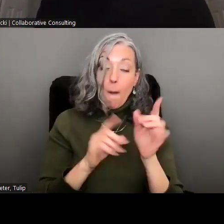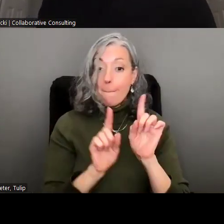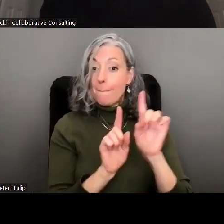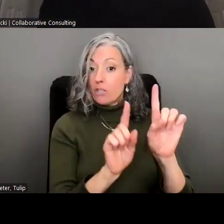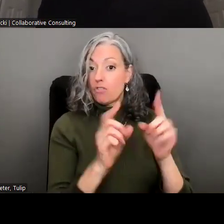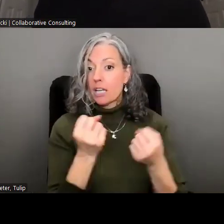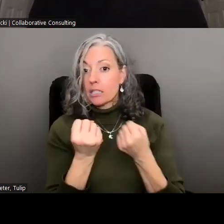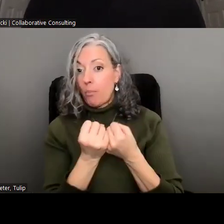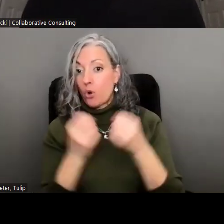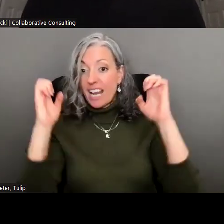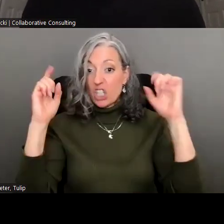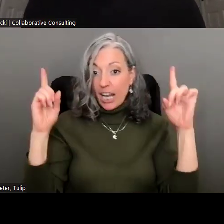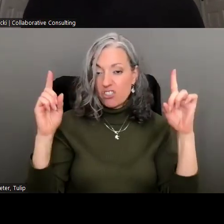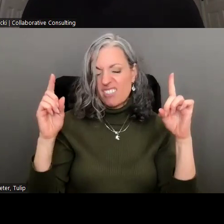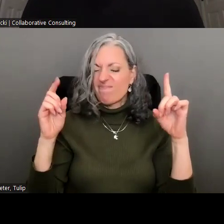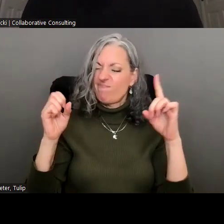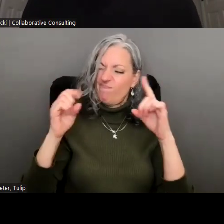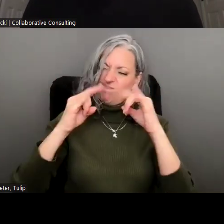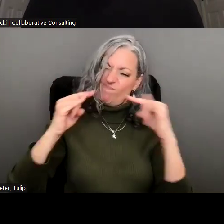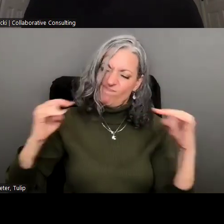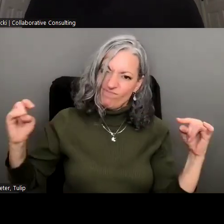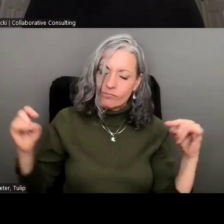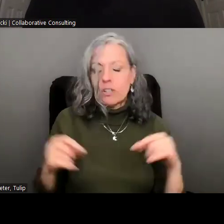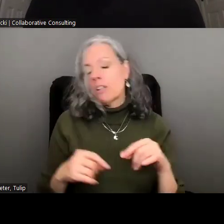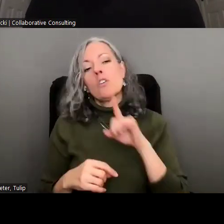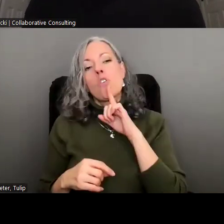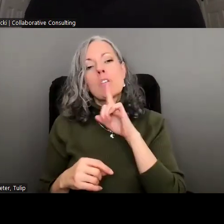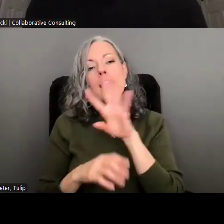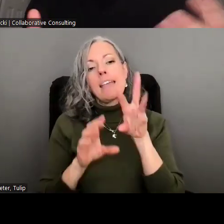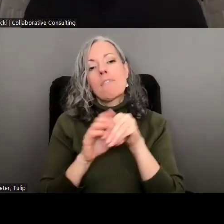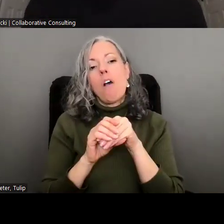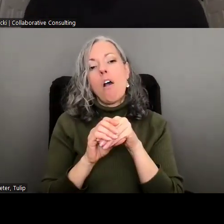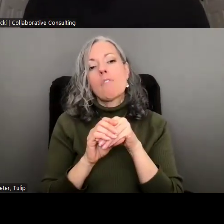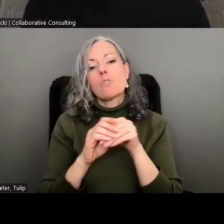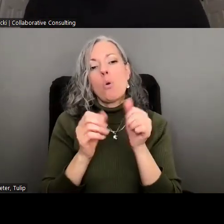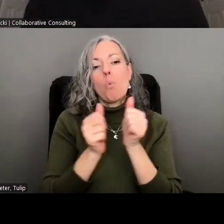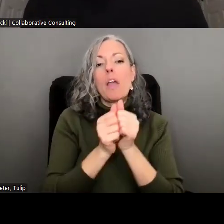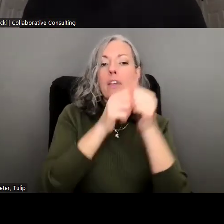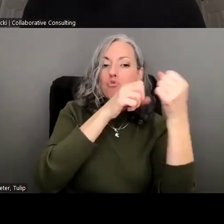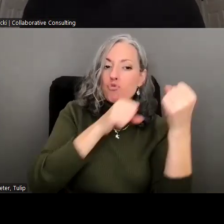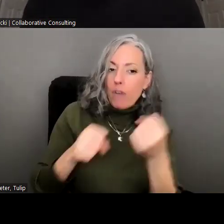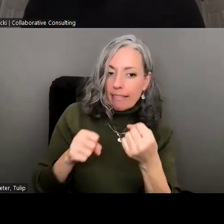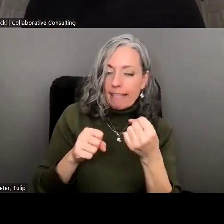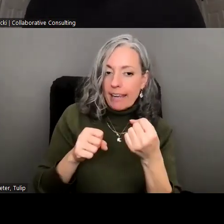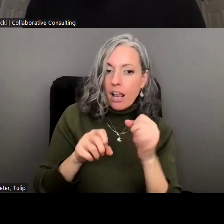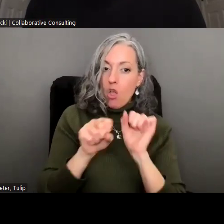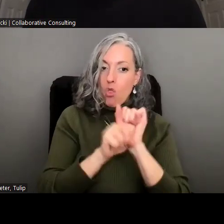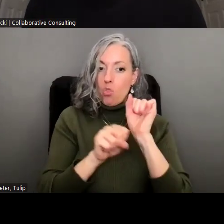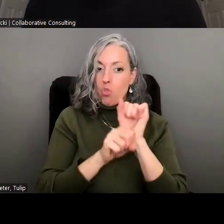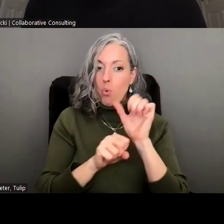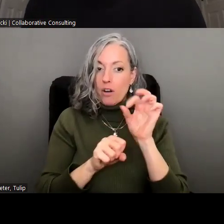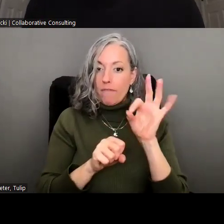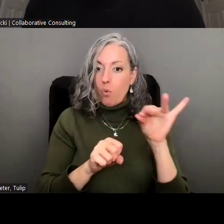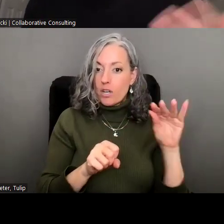education, training, etc. So a lot of this has to deal both with sort of strengthening the existing workforce, but